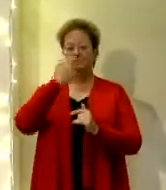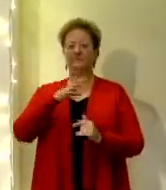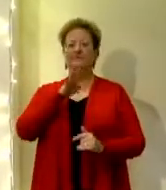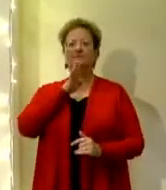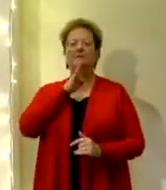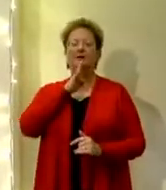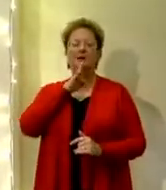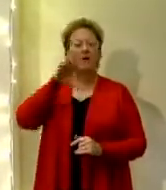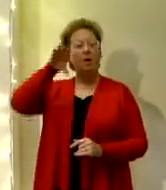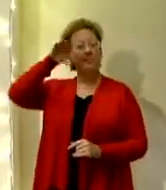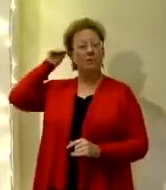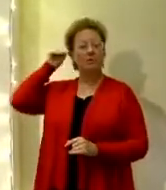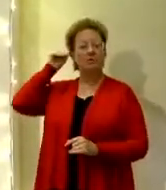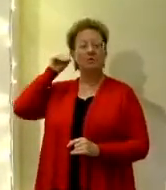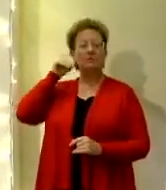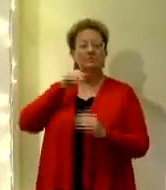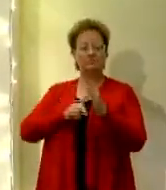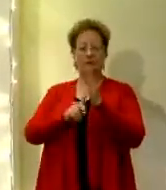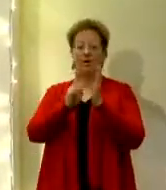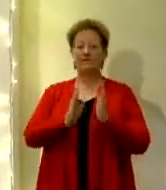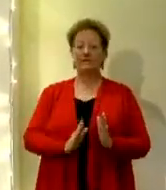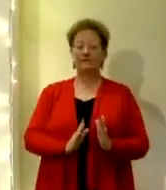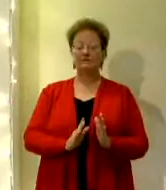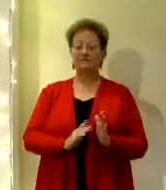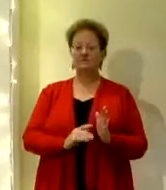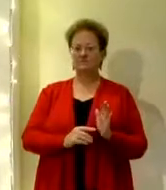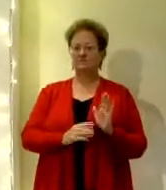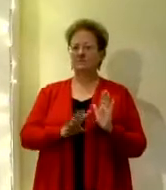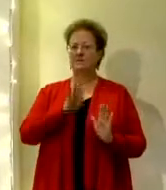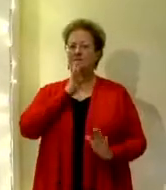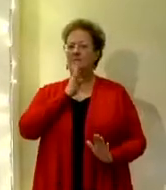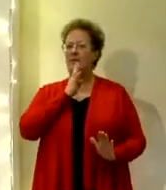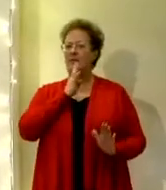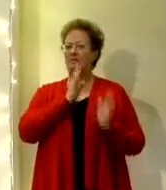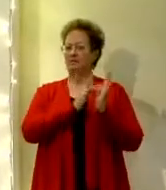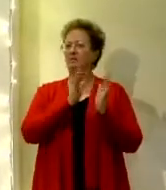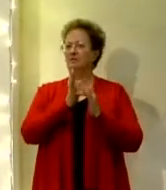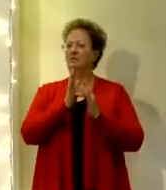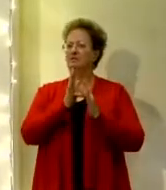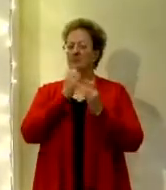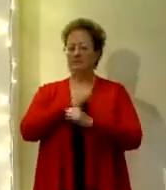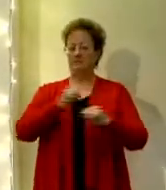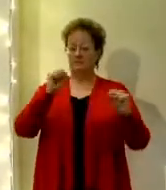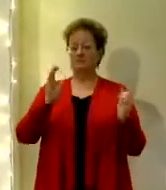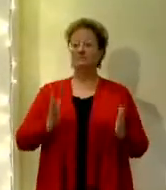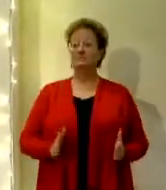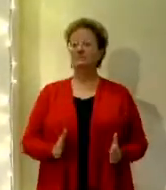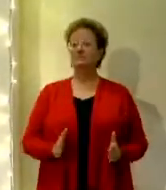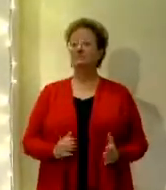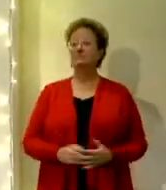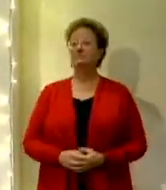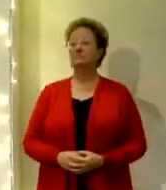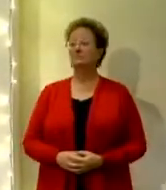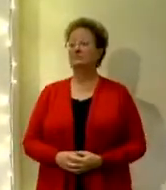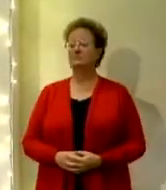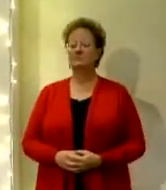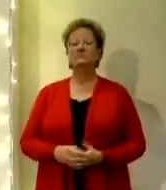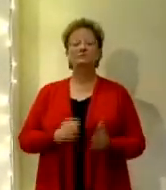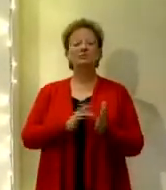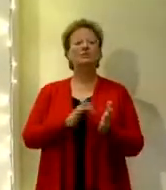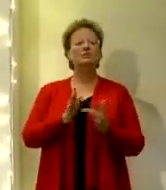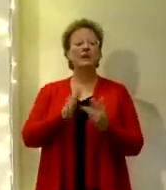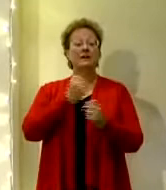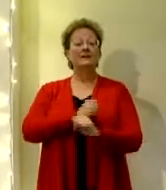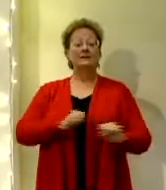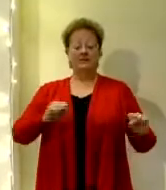Elijah and how the law and the prophets point to the validity of Jesus as the Messiah, and they needed to see that, and Jesus is the Messiah